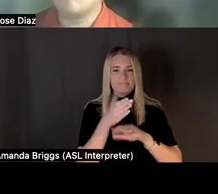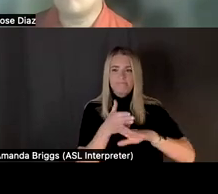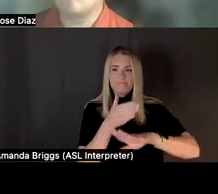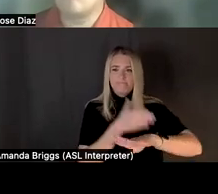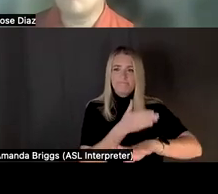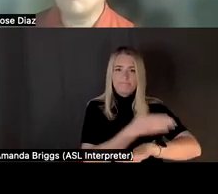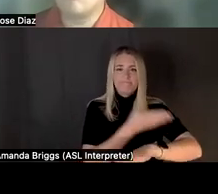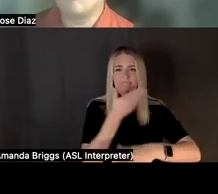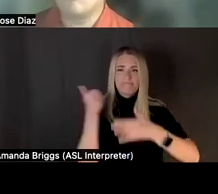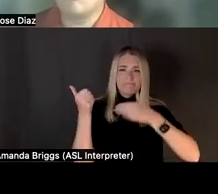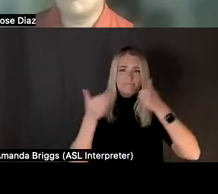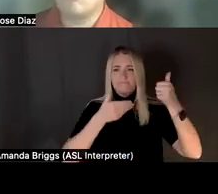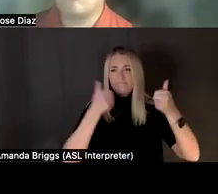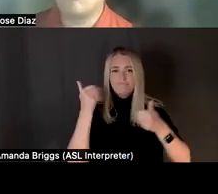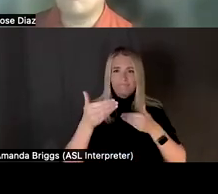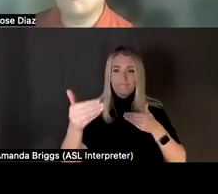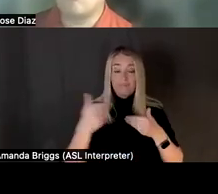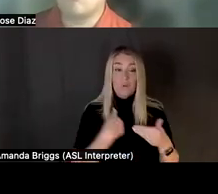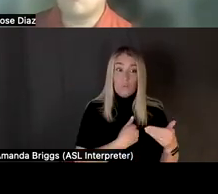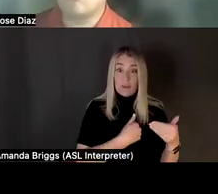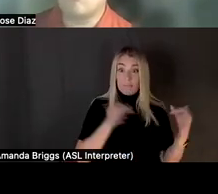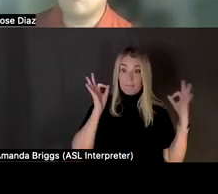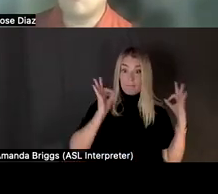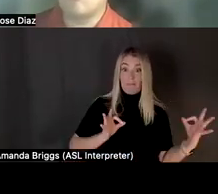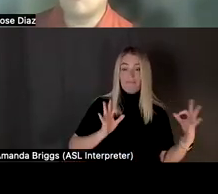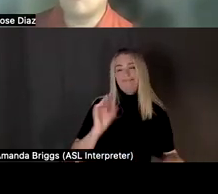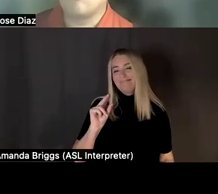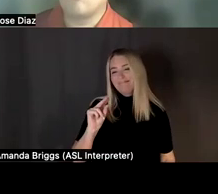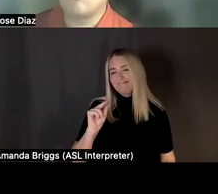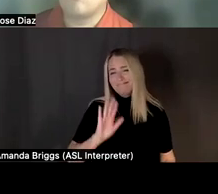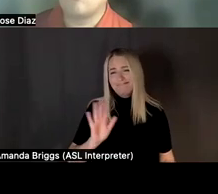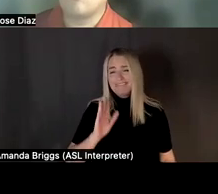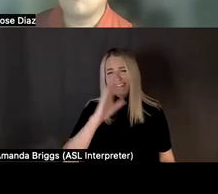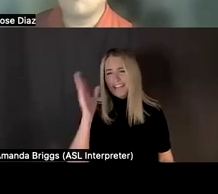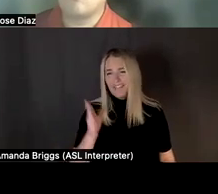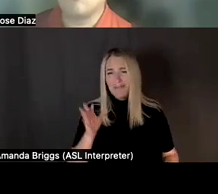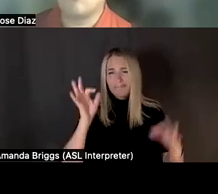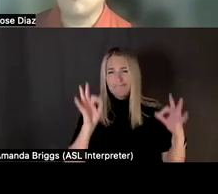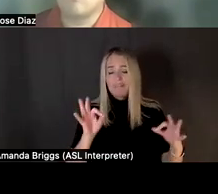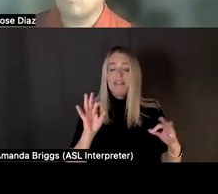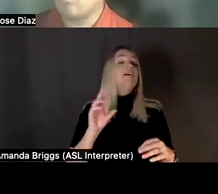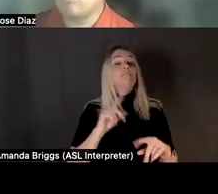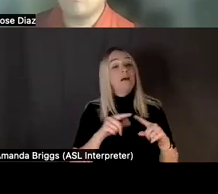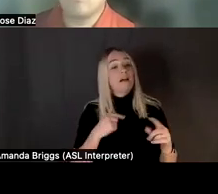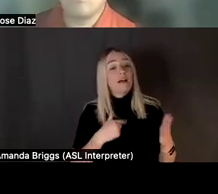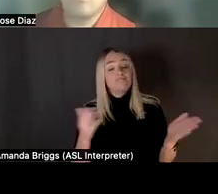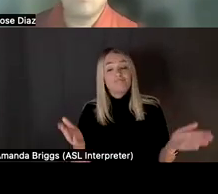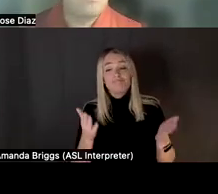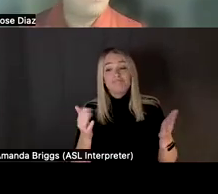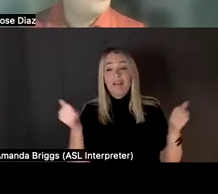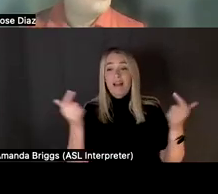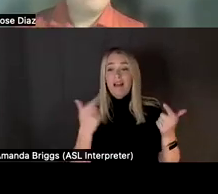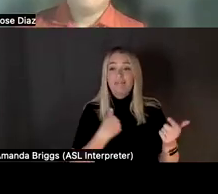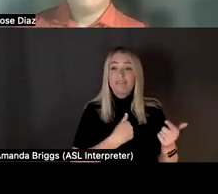time. We're not perfect. We'll never be perfect. But I would encourage all of us,